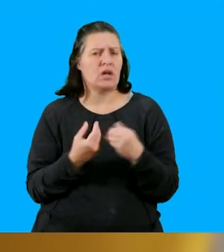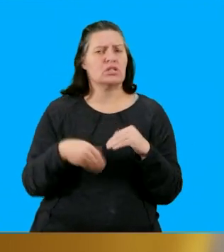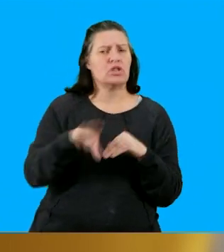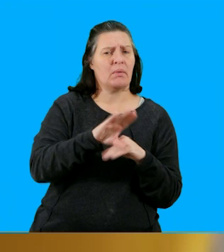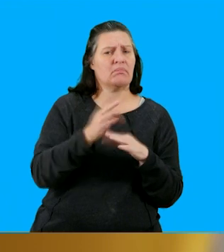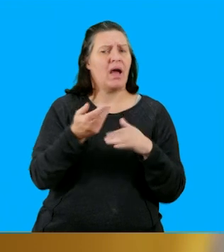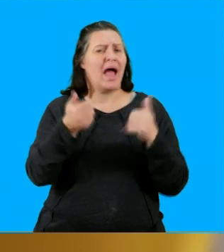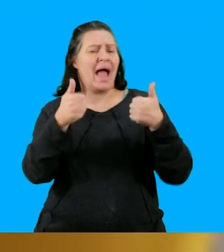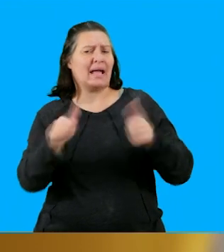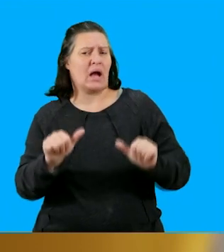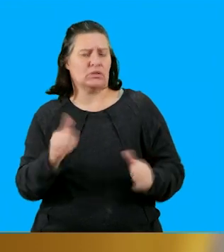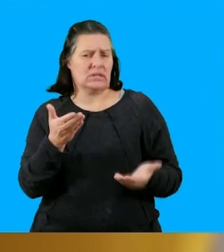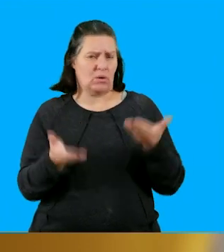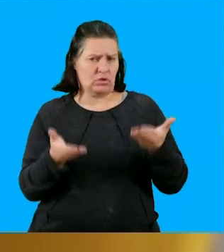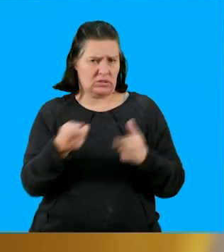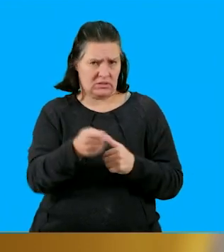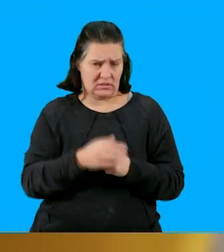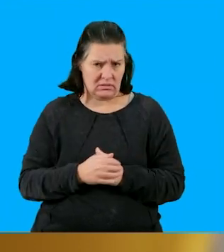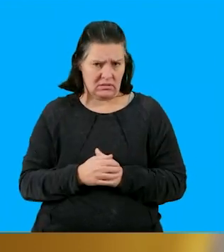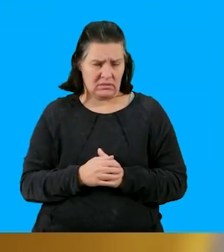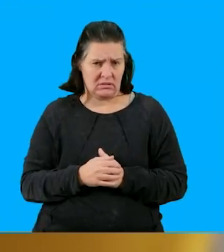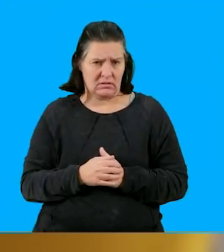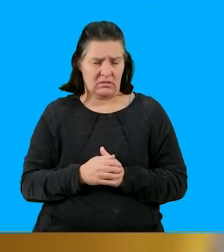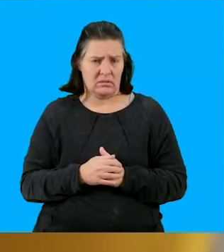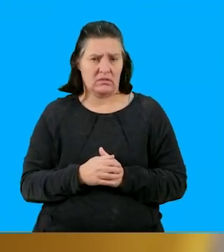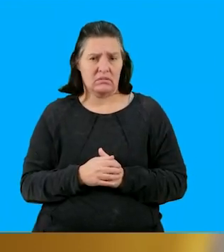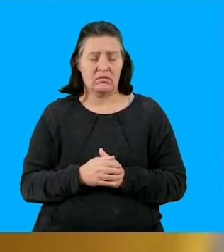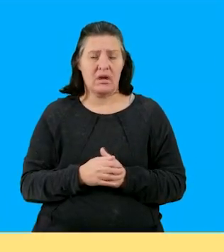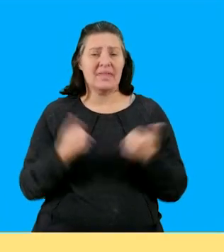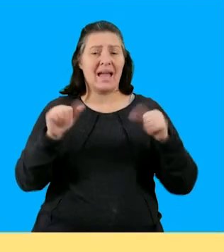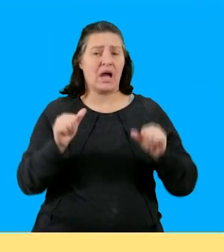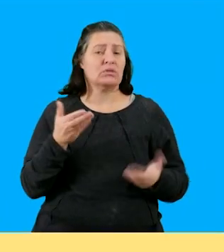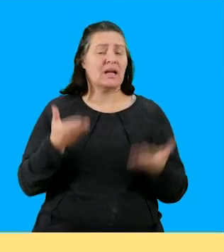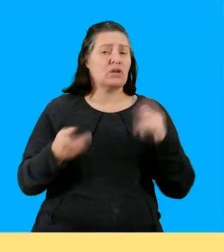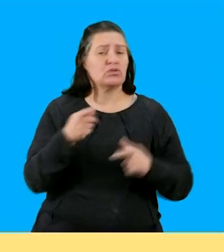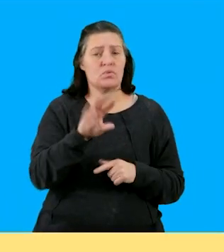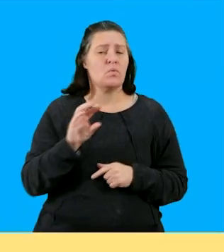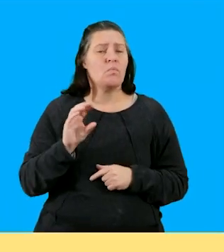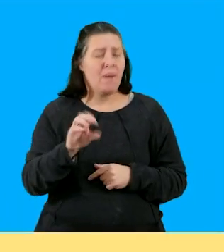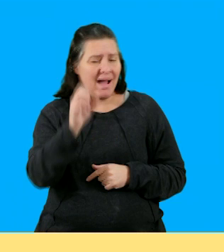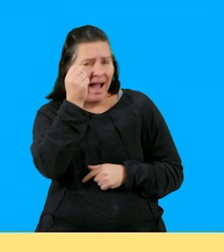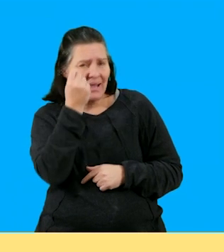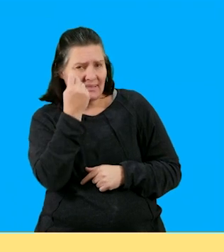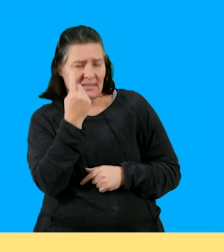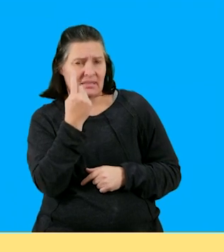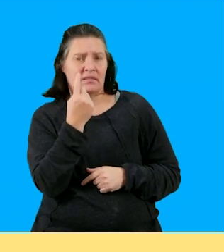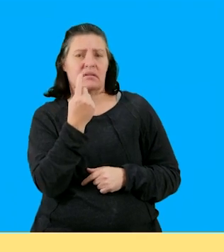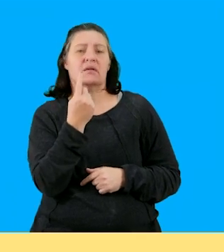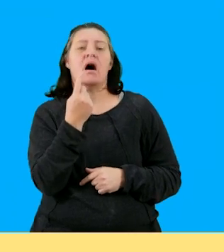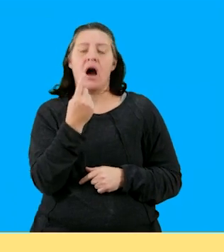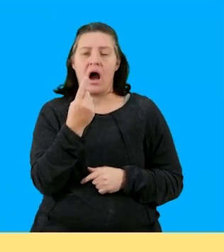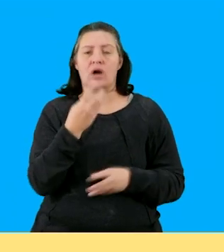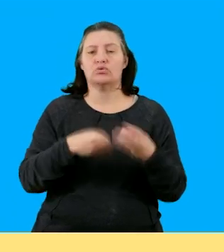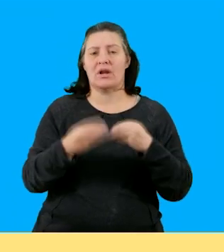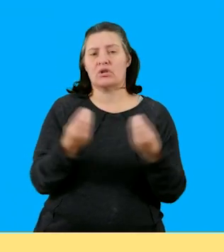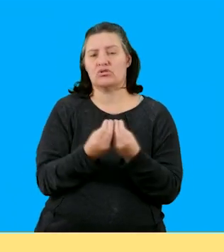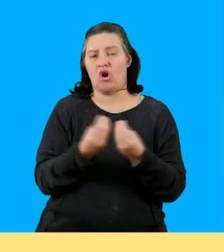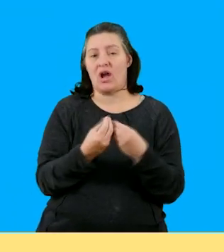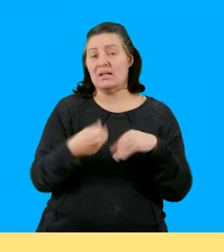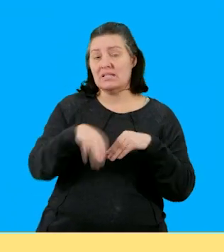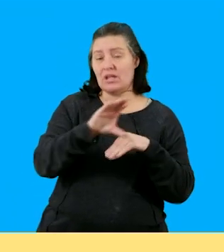us here, we have an activity and we want to see what we are going to calculate. Are we going to get a trading stock surplus or a trading